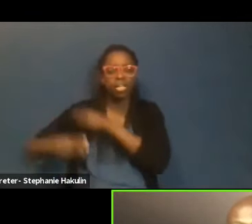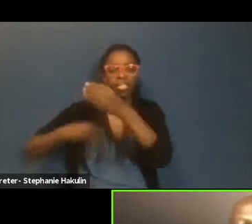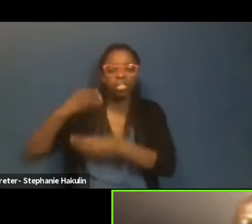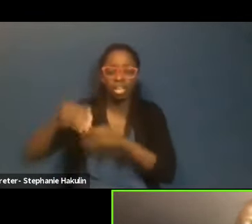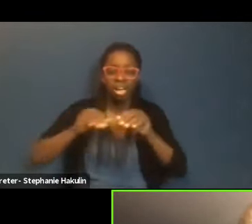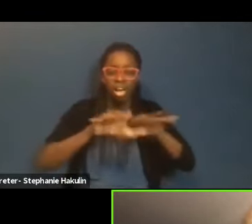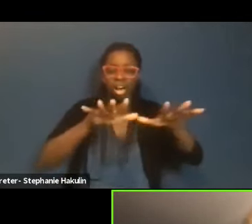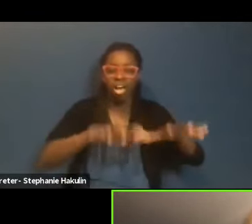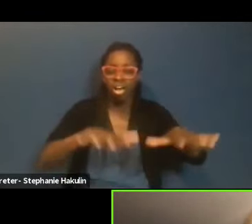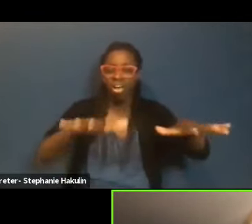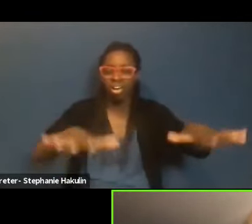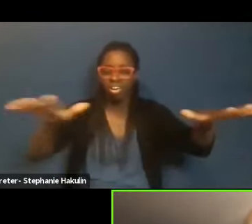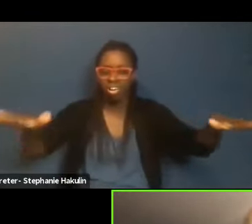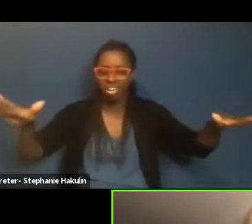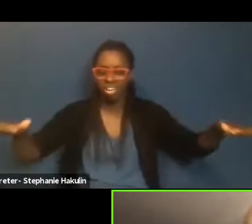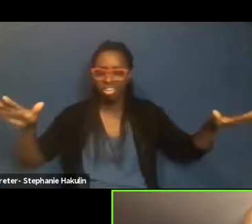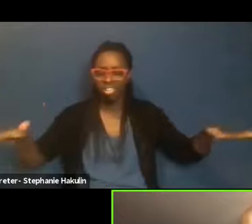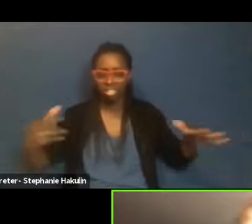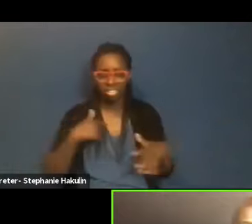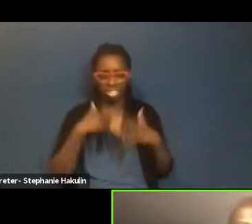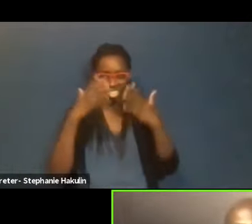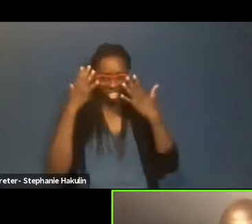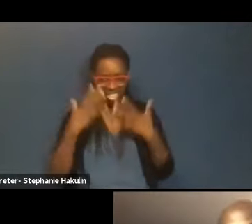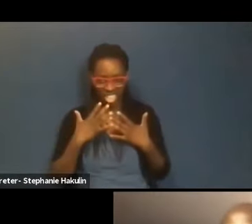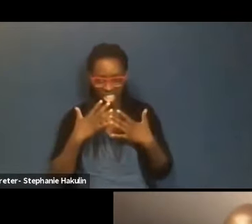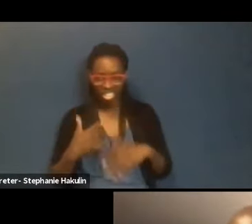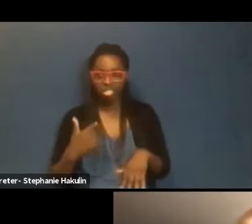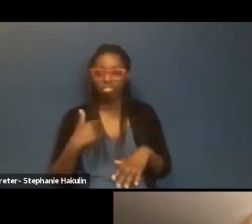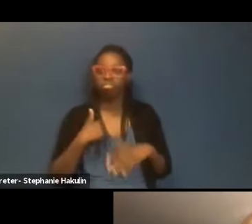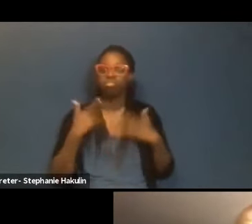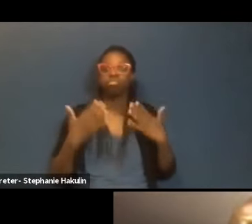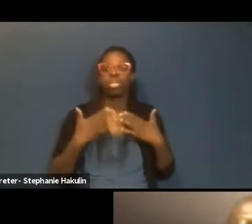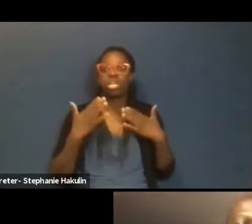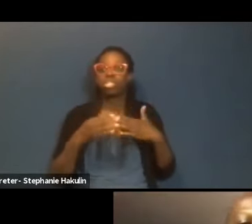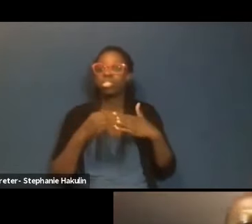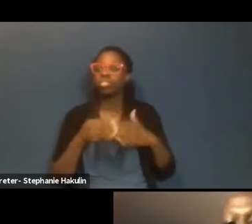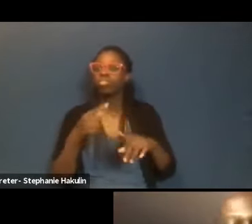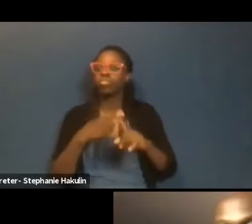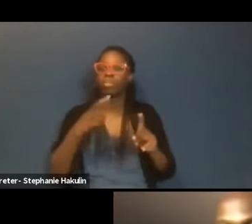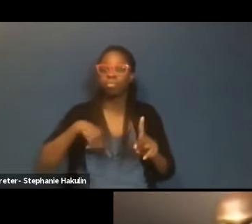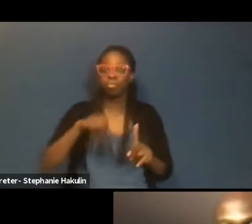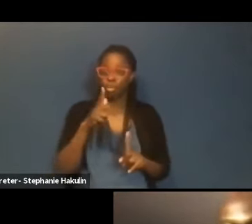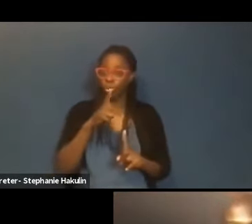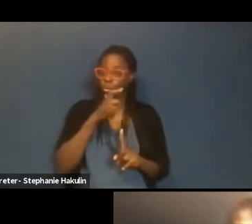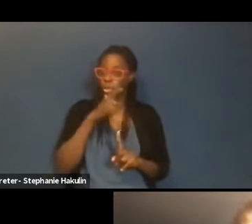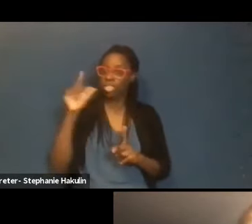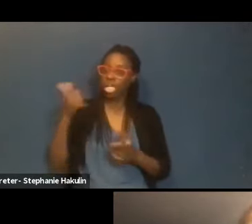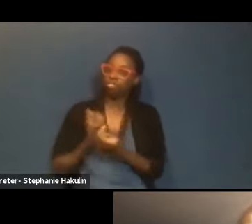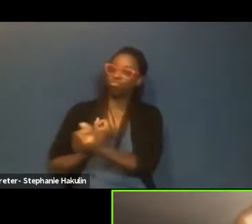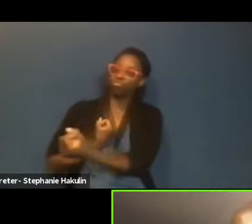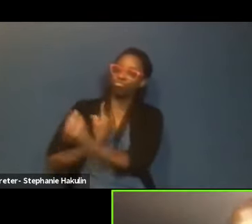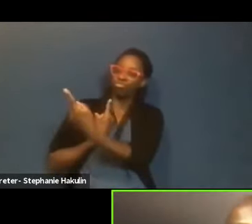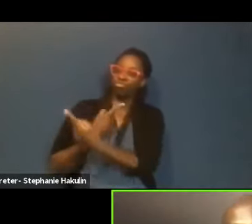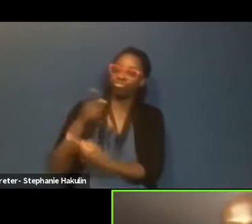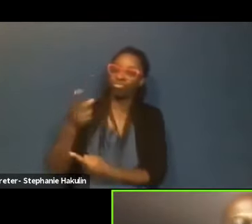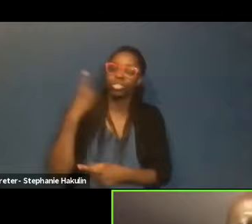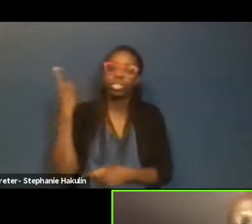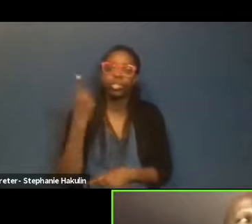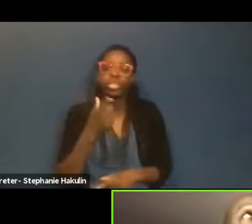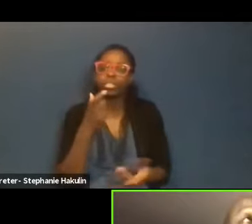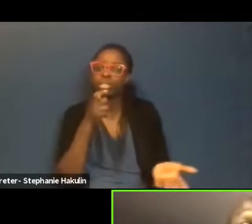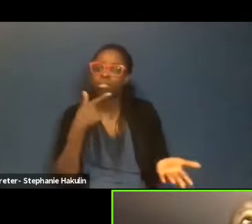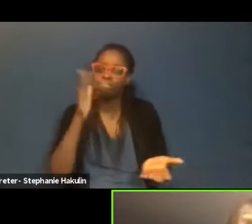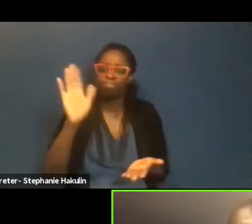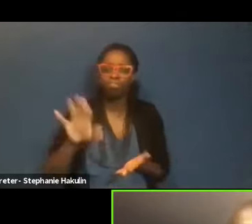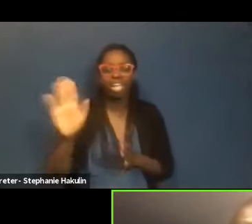sadness, I long for some guidance by an empath. Someone who says, don't worry, flock. At the moment of death, we